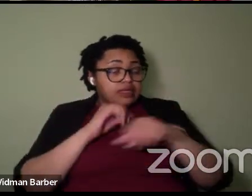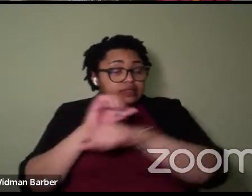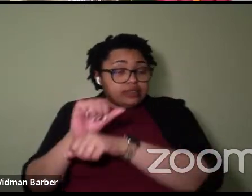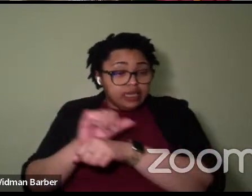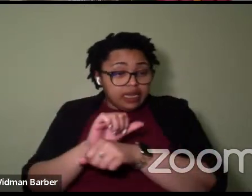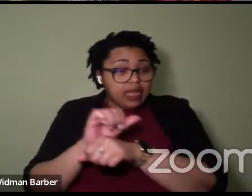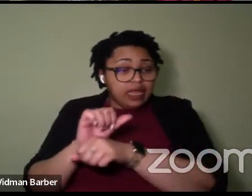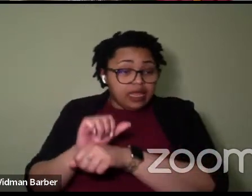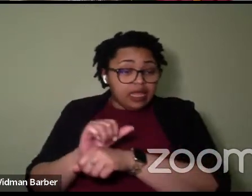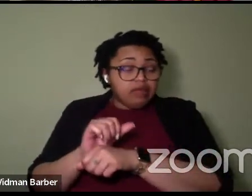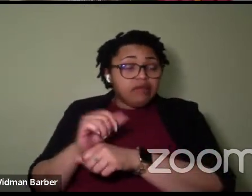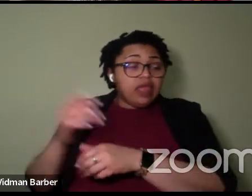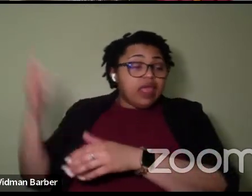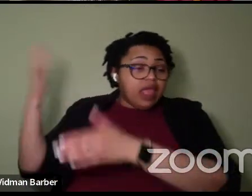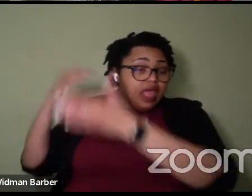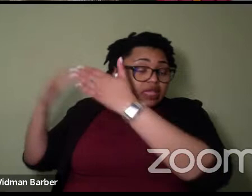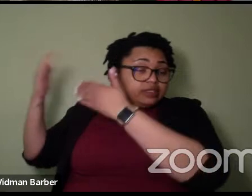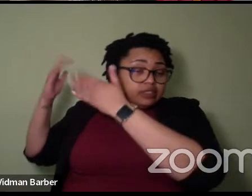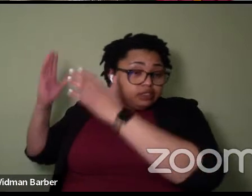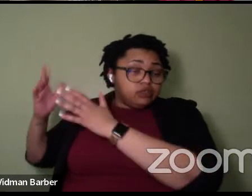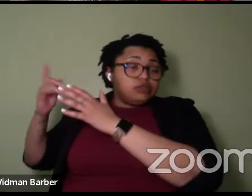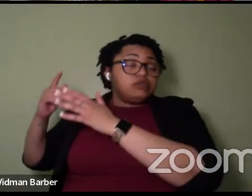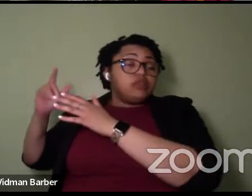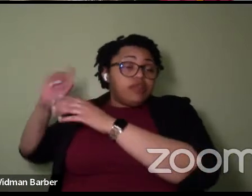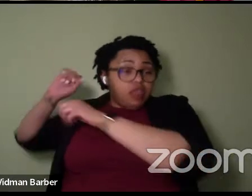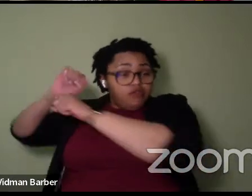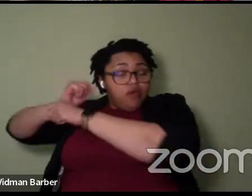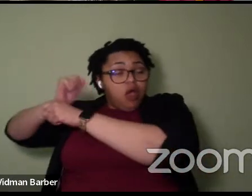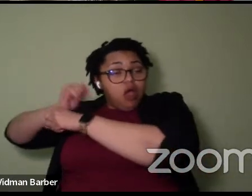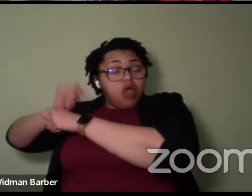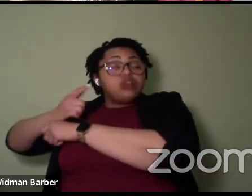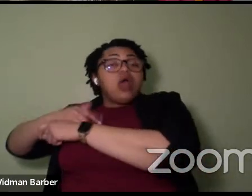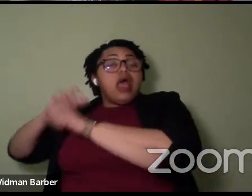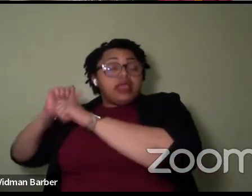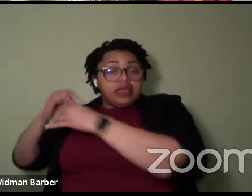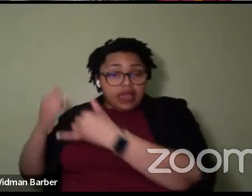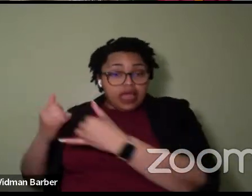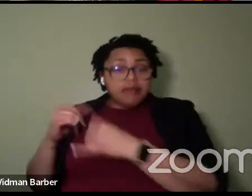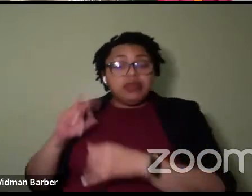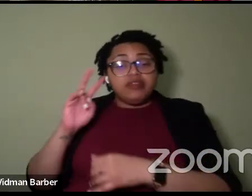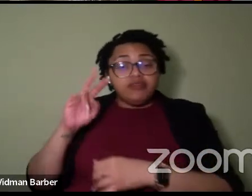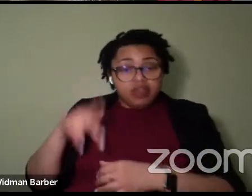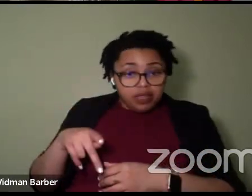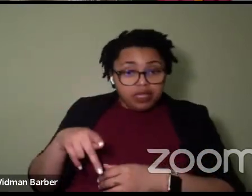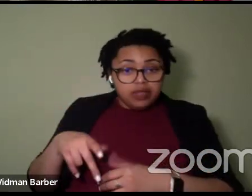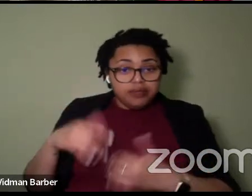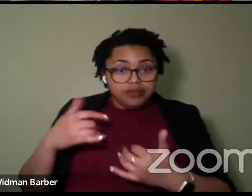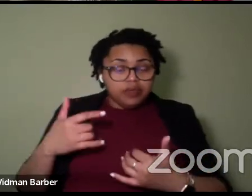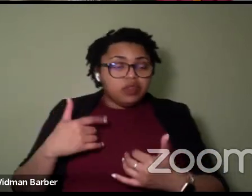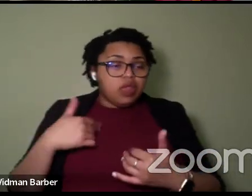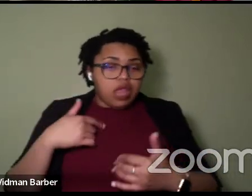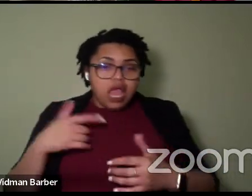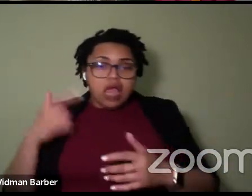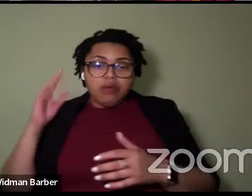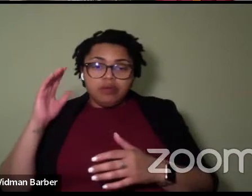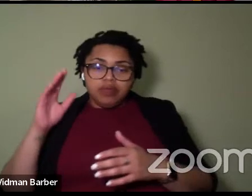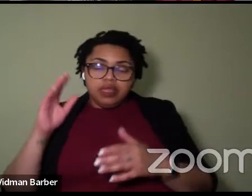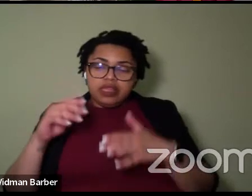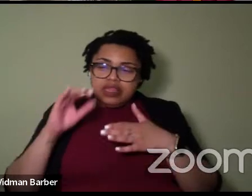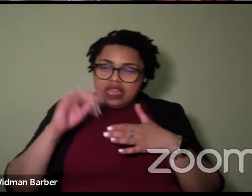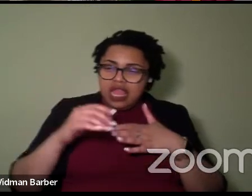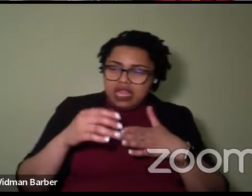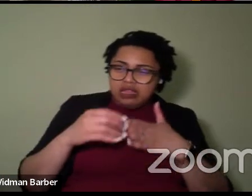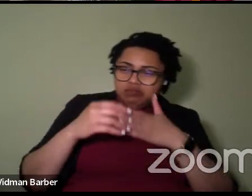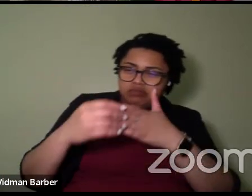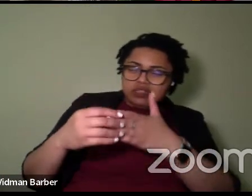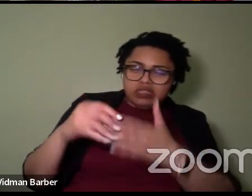president. So I am in a lineage of hope, and I won't be the one to drop it. And so I think there are all of